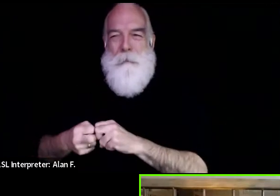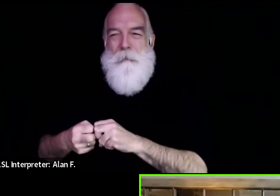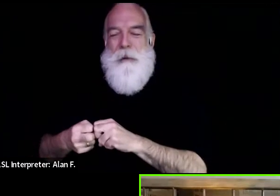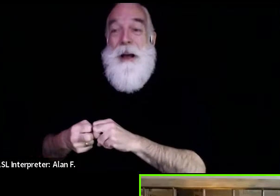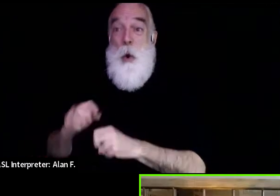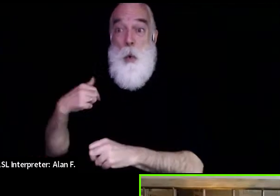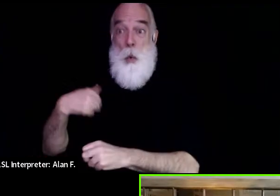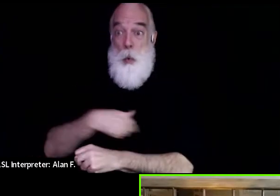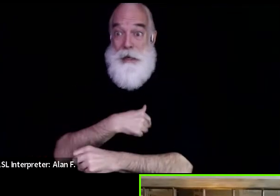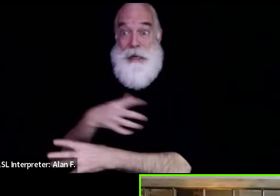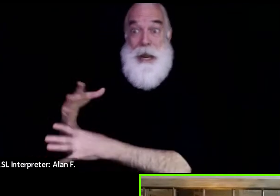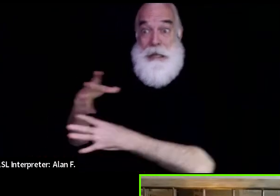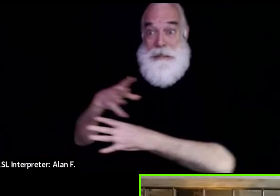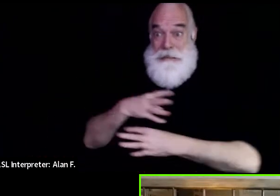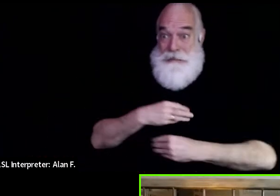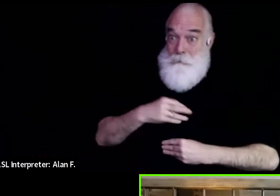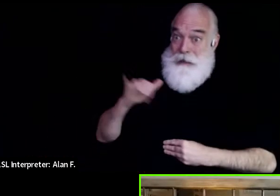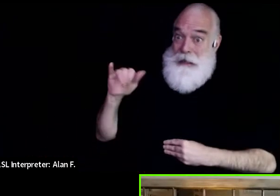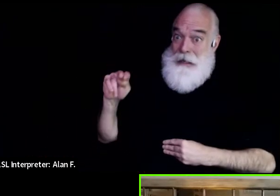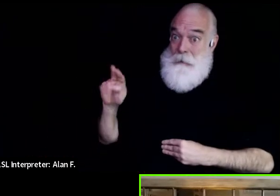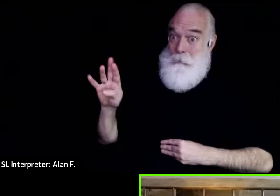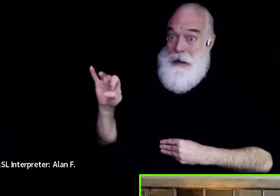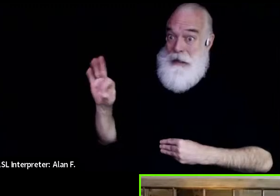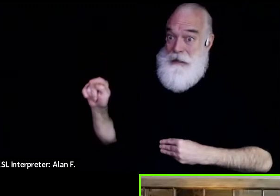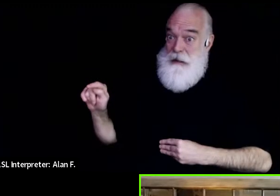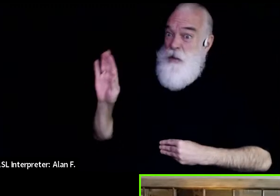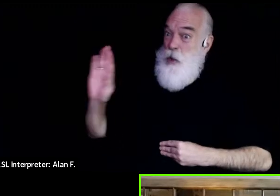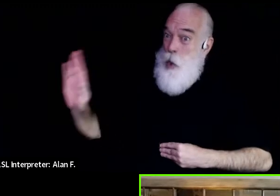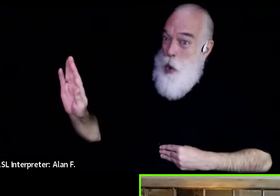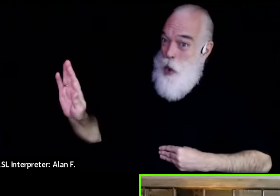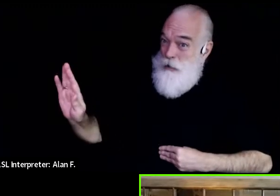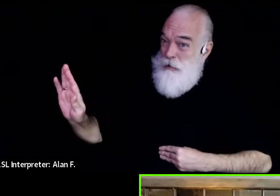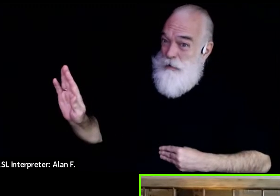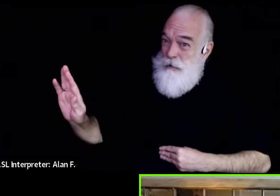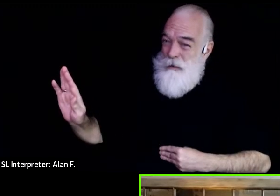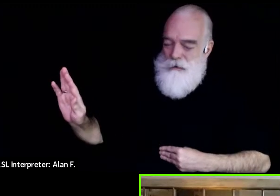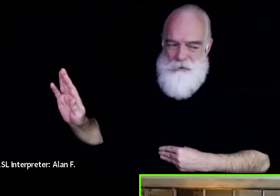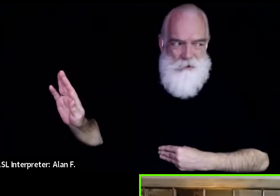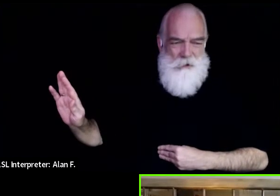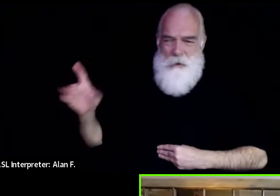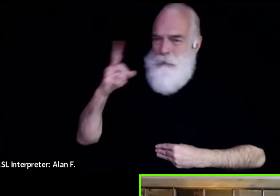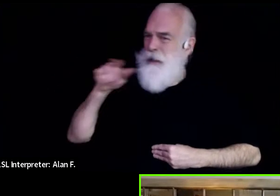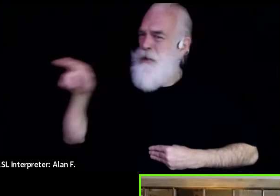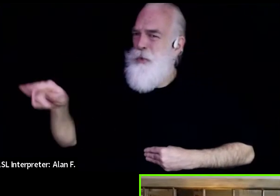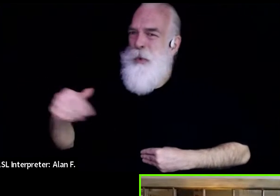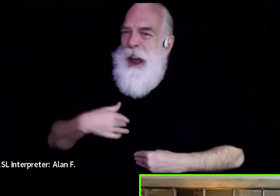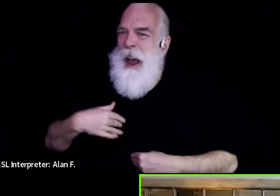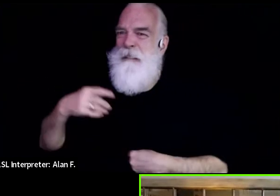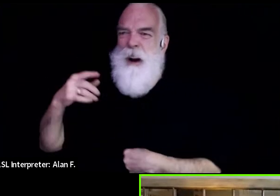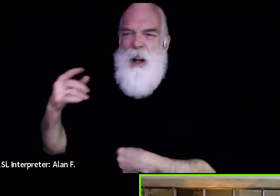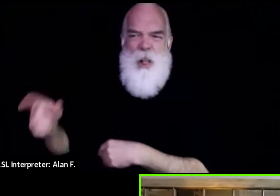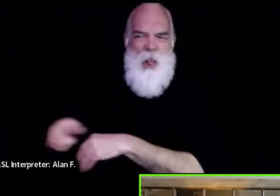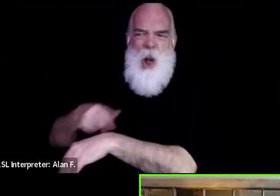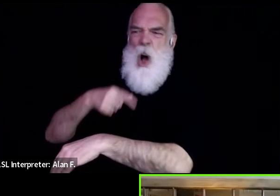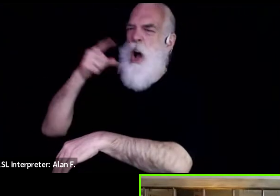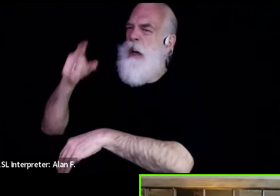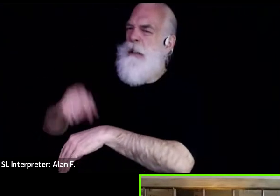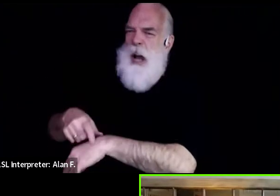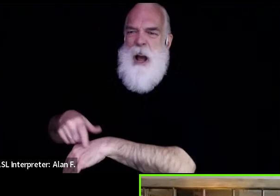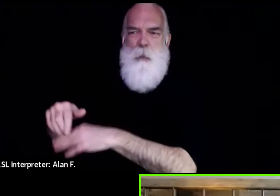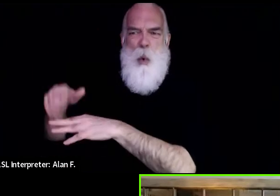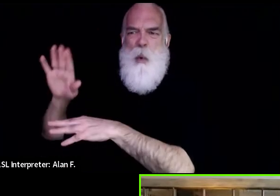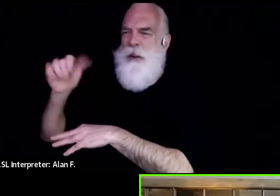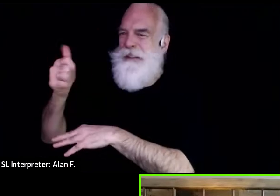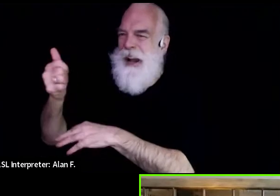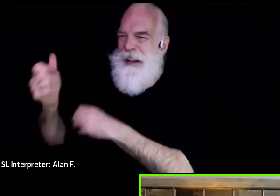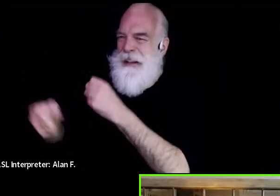that you've had more than two decades, including a federal consent decree to address. is really putting Band-Aid on